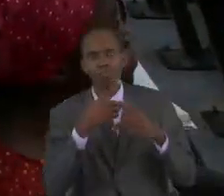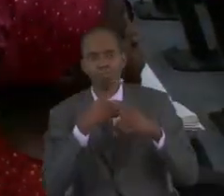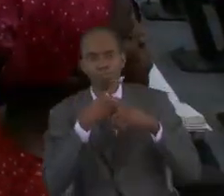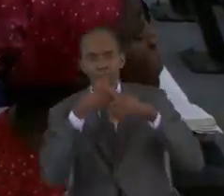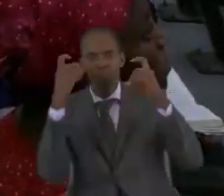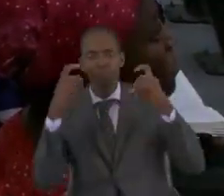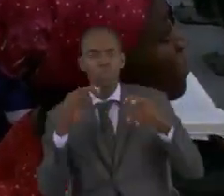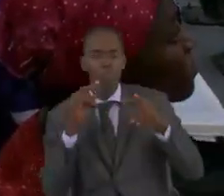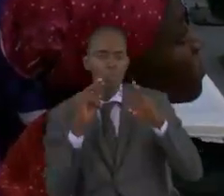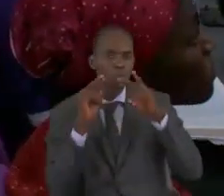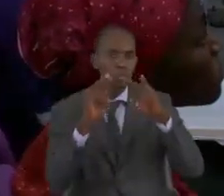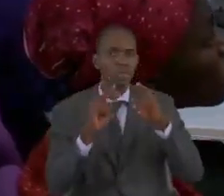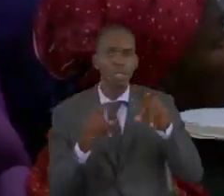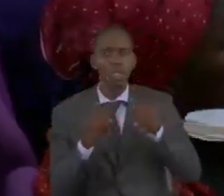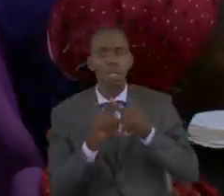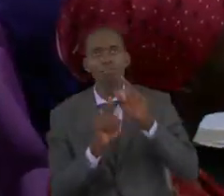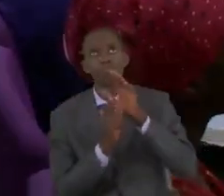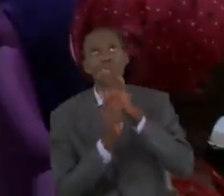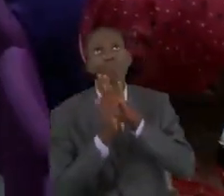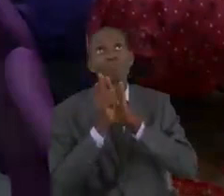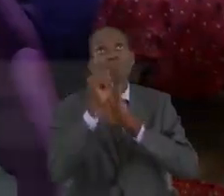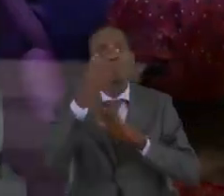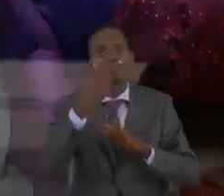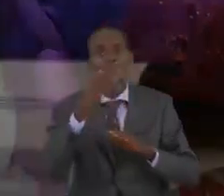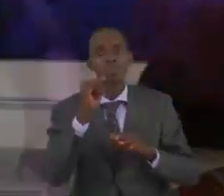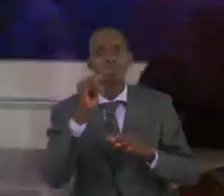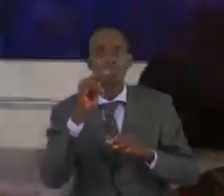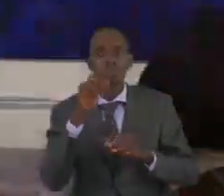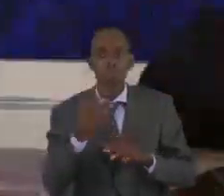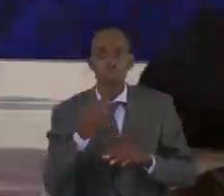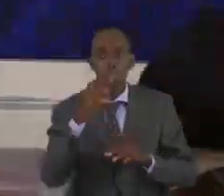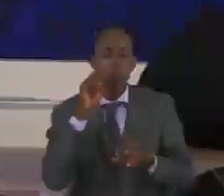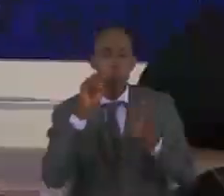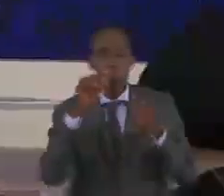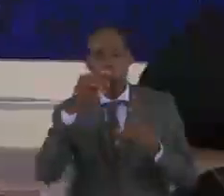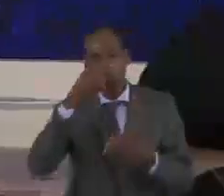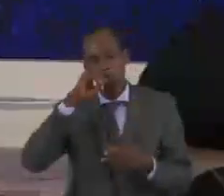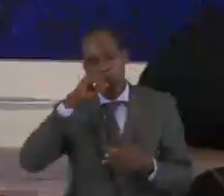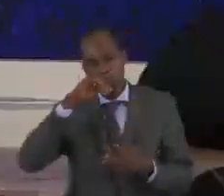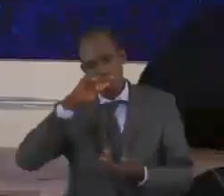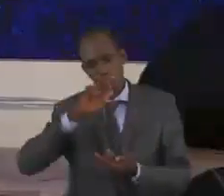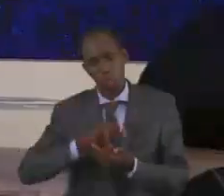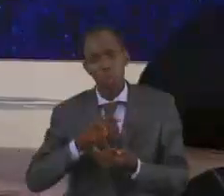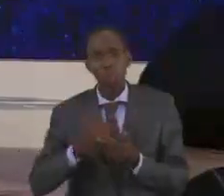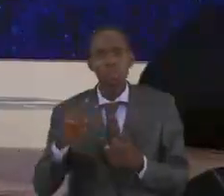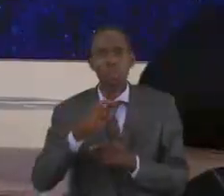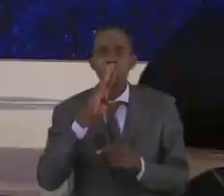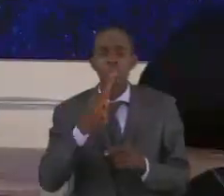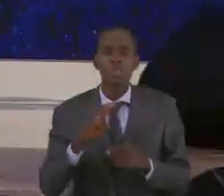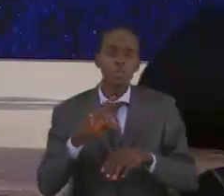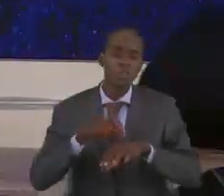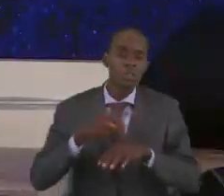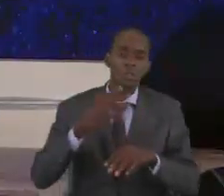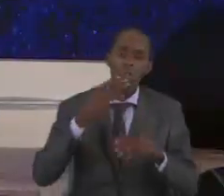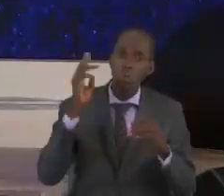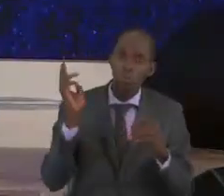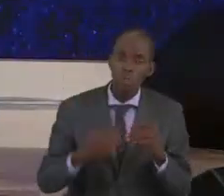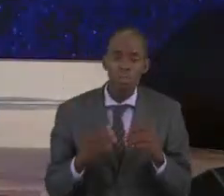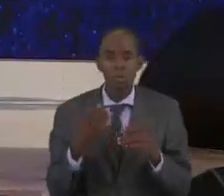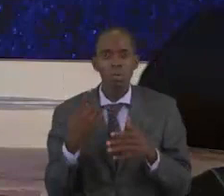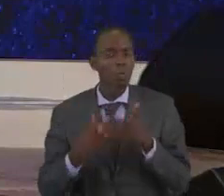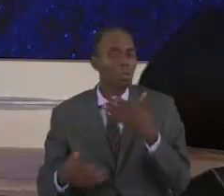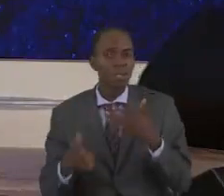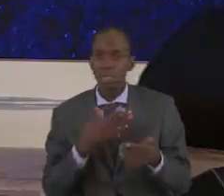like giants, and you like a grasshopper. They might be heathen. They might be Gentiles. They might be wicked. Whatever